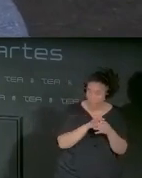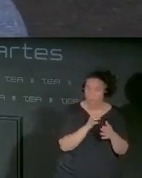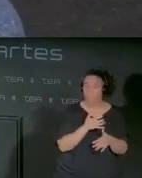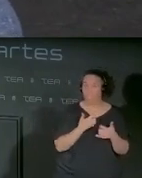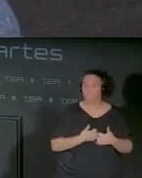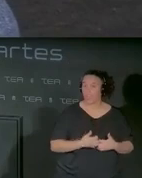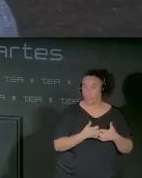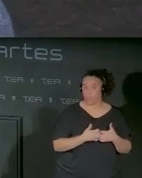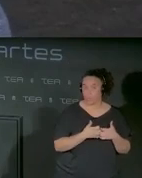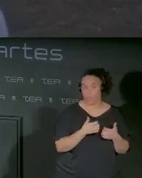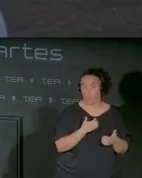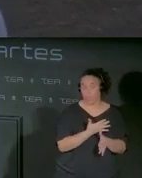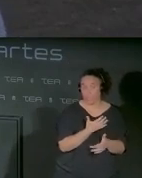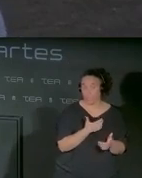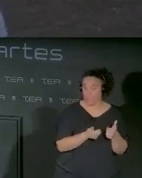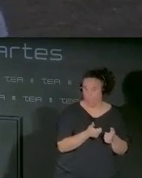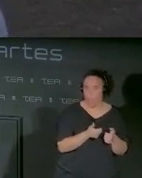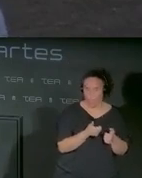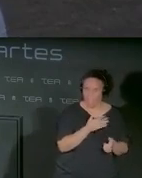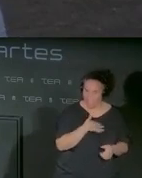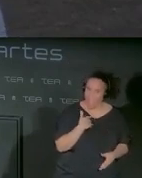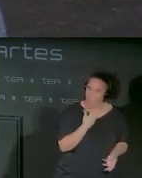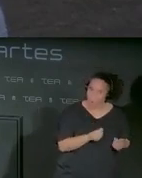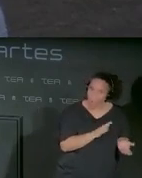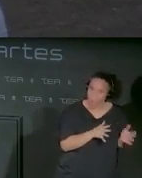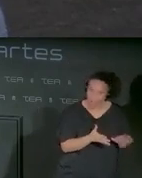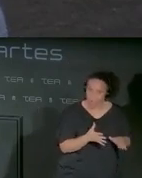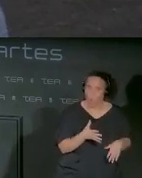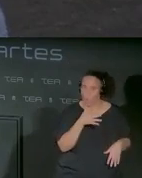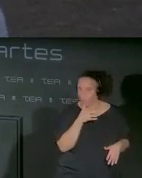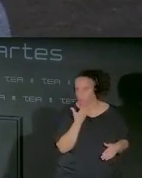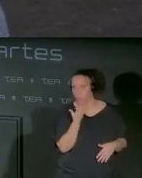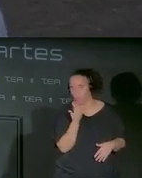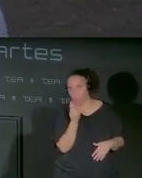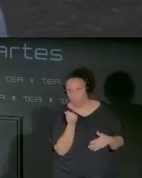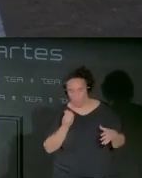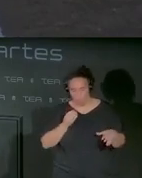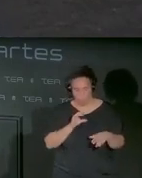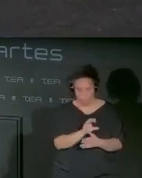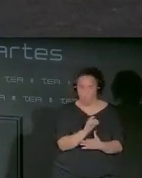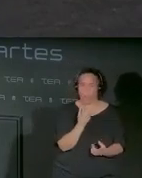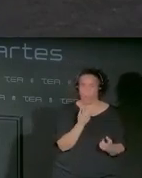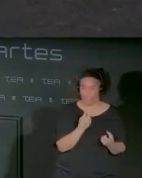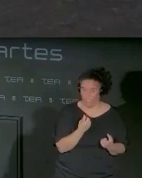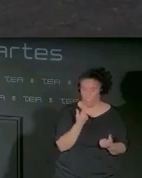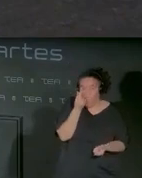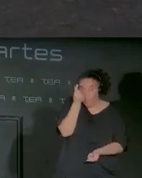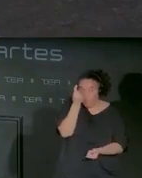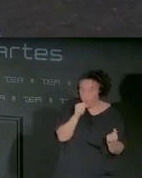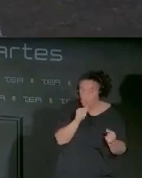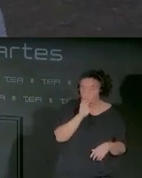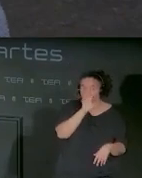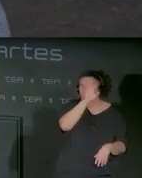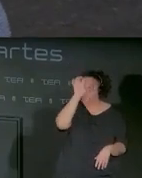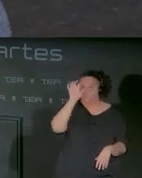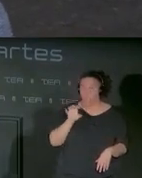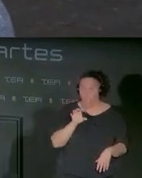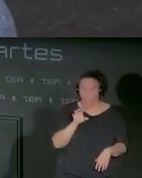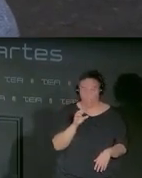what we have in the state budget. But if Croatia, as a small country,